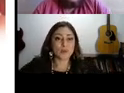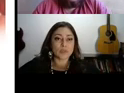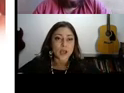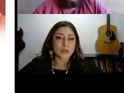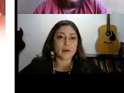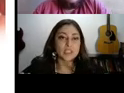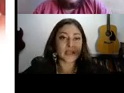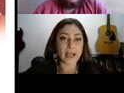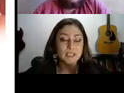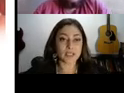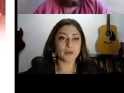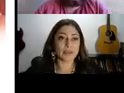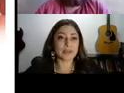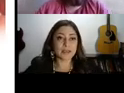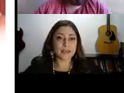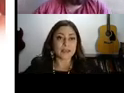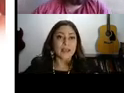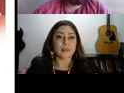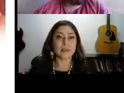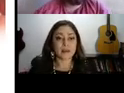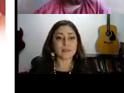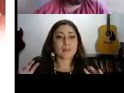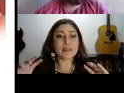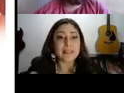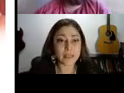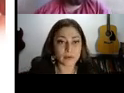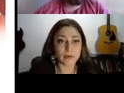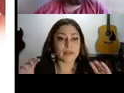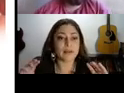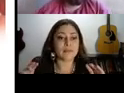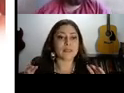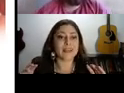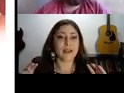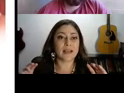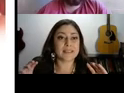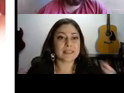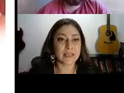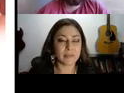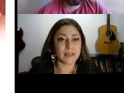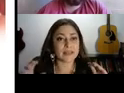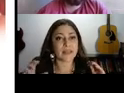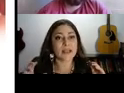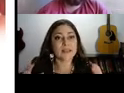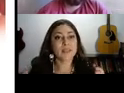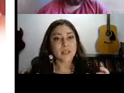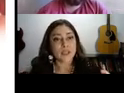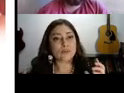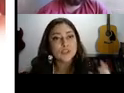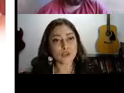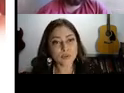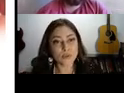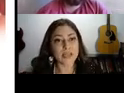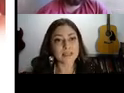see, when we talk about Chicana and Chicano identity, it becomes political, it becomes a statement. It's something that